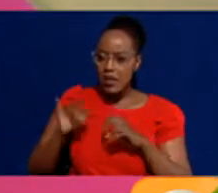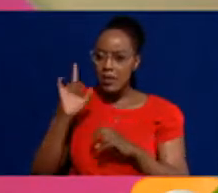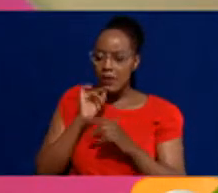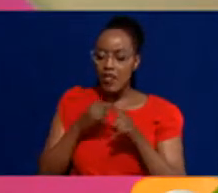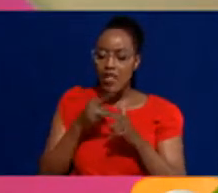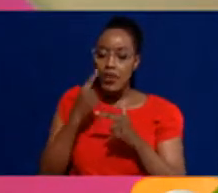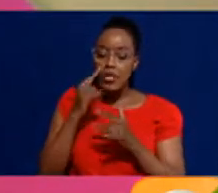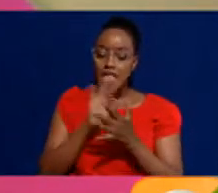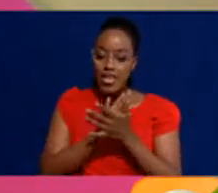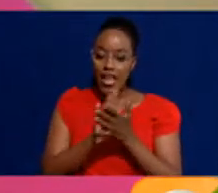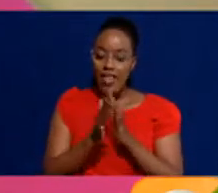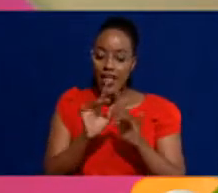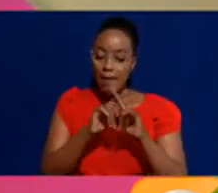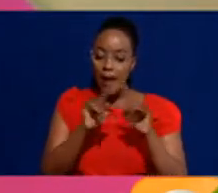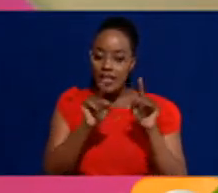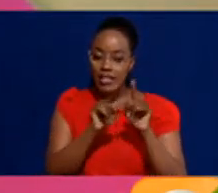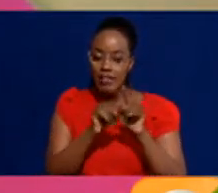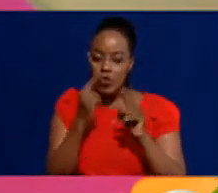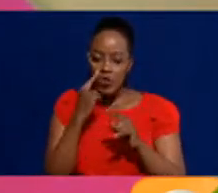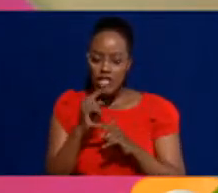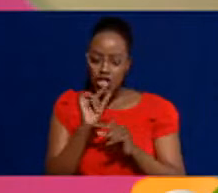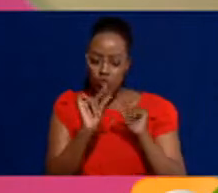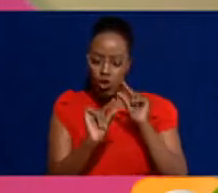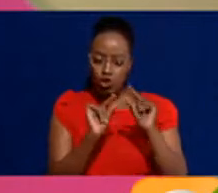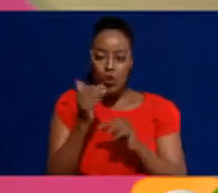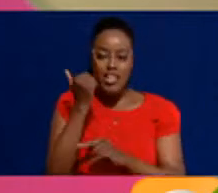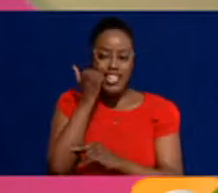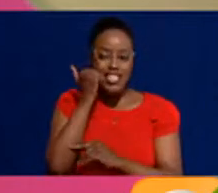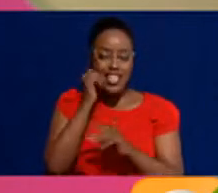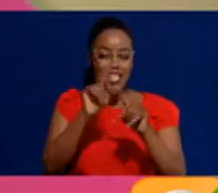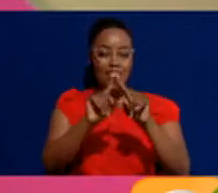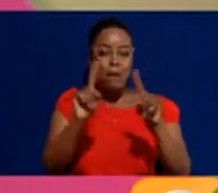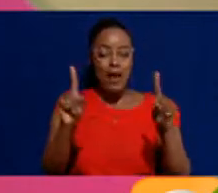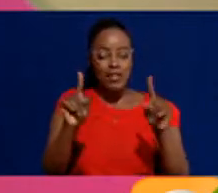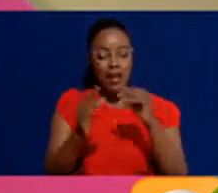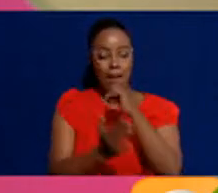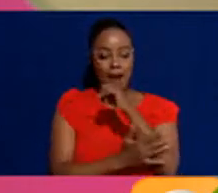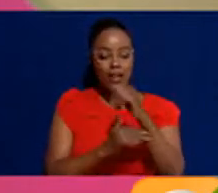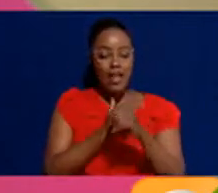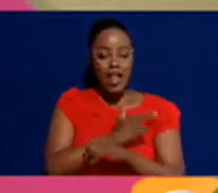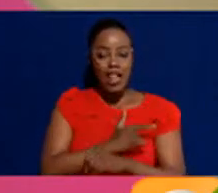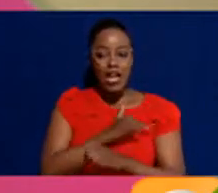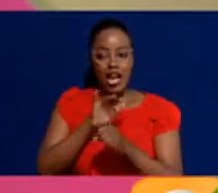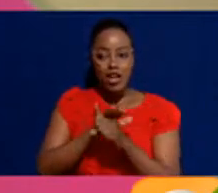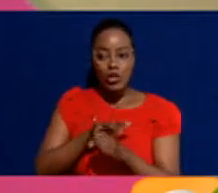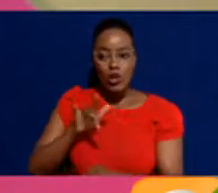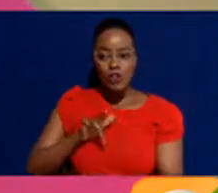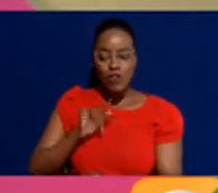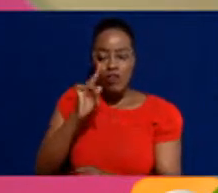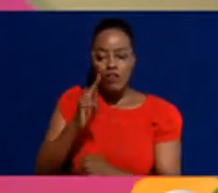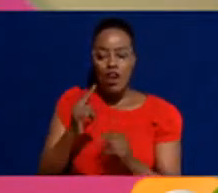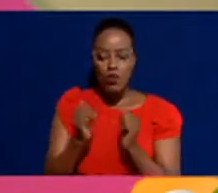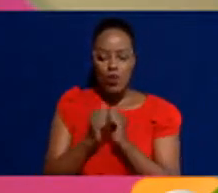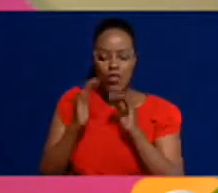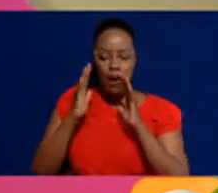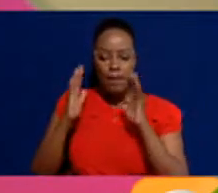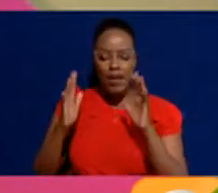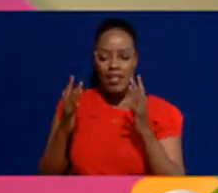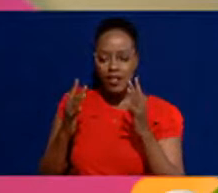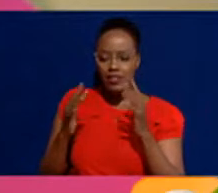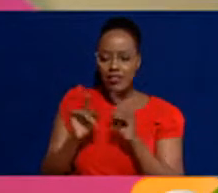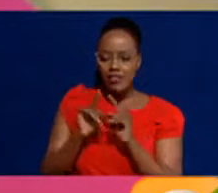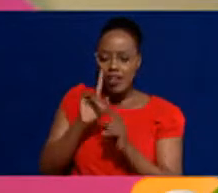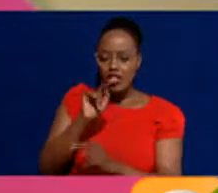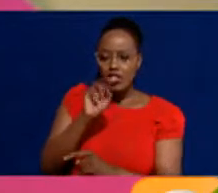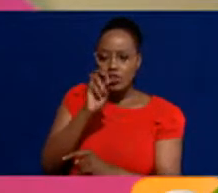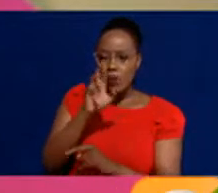don't see anything. But on imaging, you see microscopic disease. But unfortunately, most of our ladies come with larger tumors. Sometimes they even come with